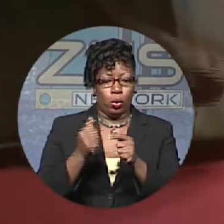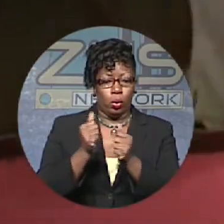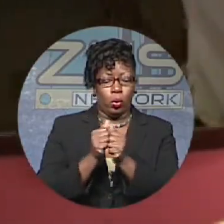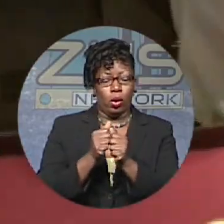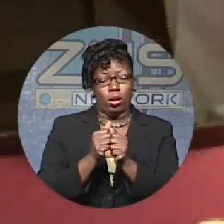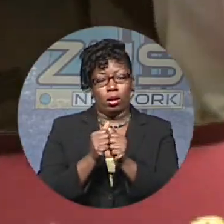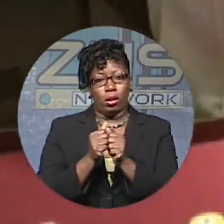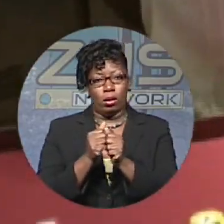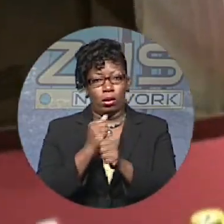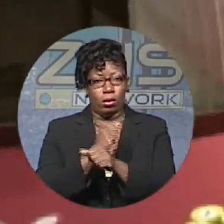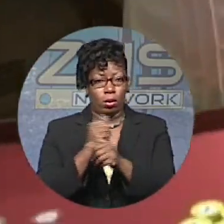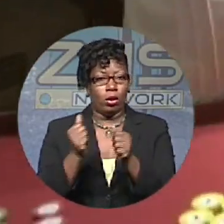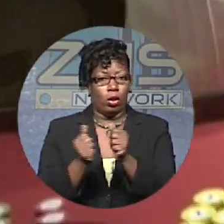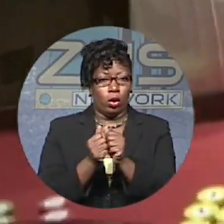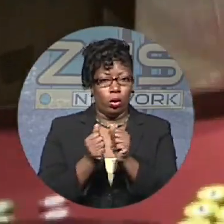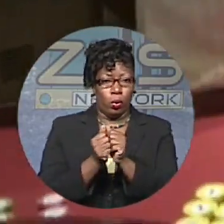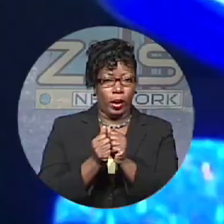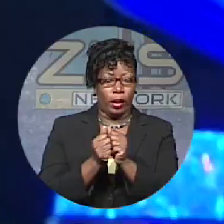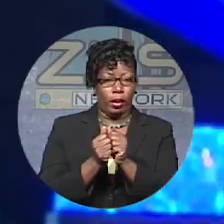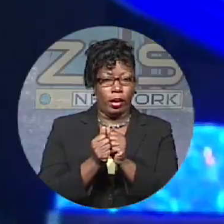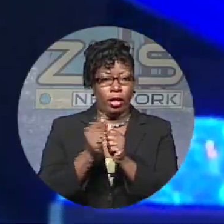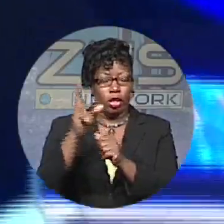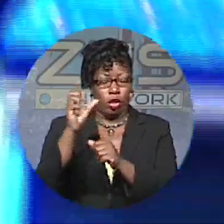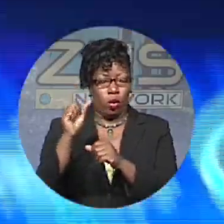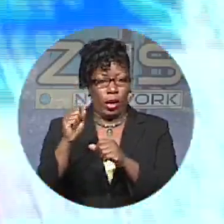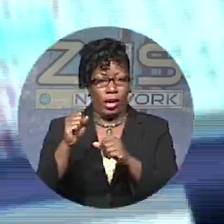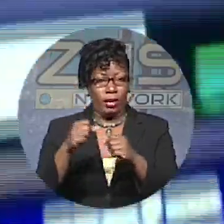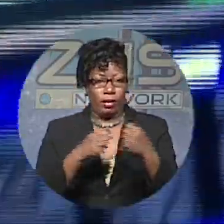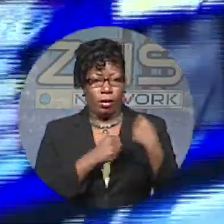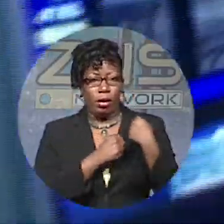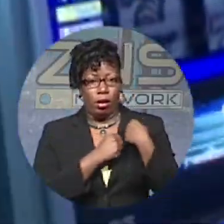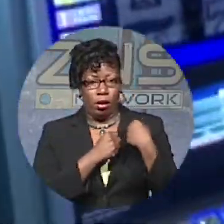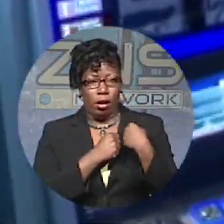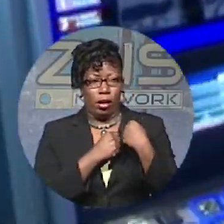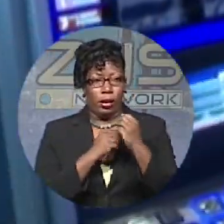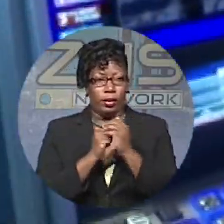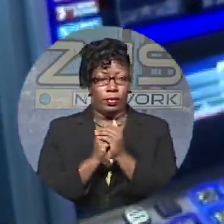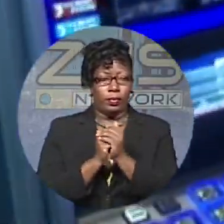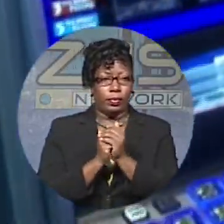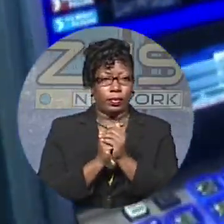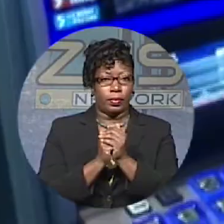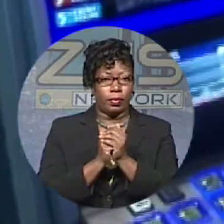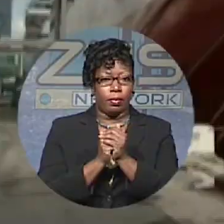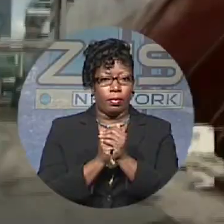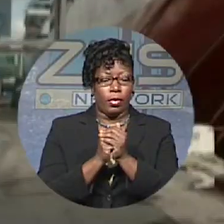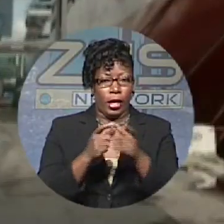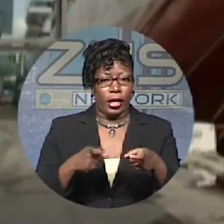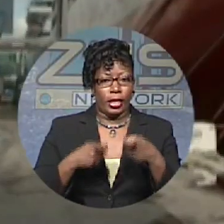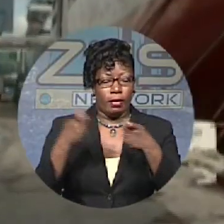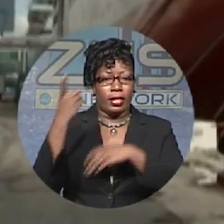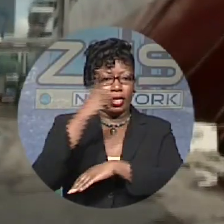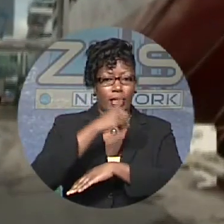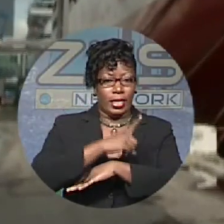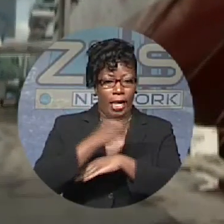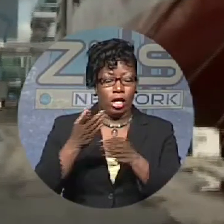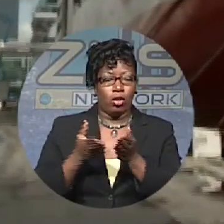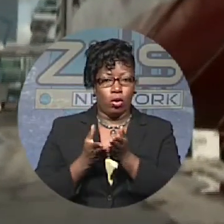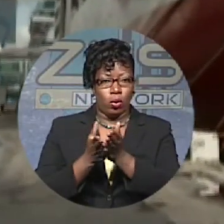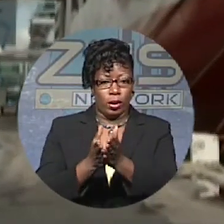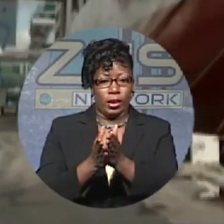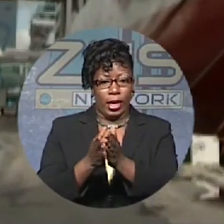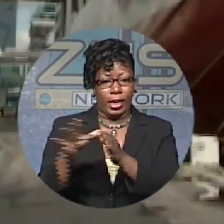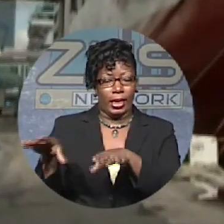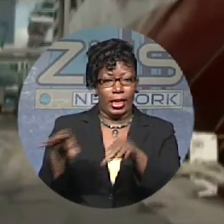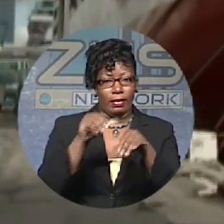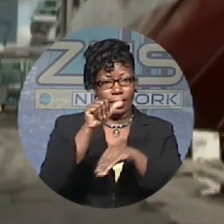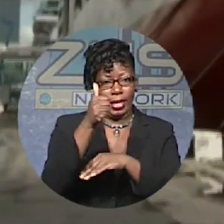to first-class safety standards. The $70 million ship will initially offer its Day Explorer cruises, which leaves at